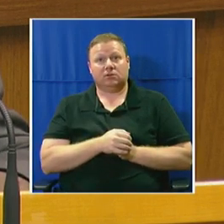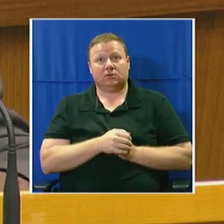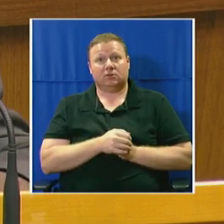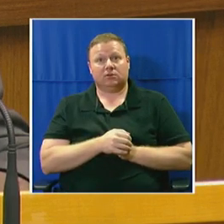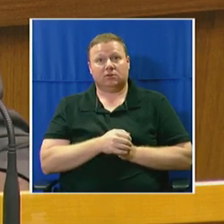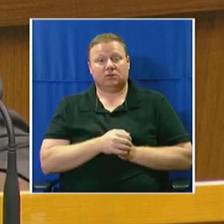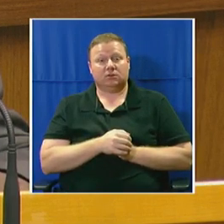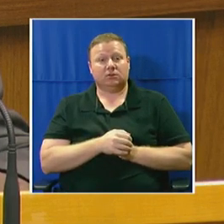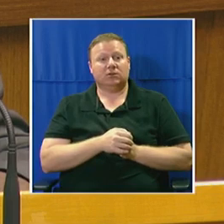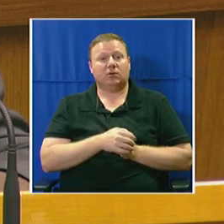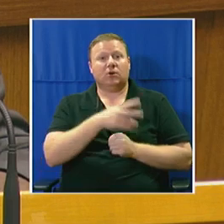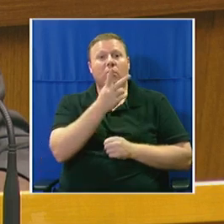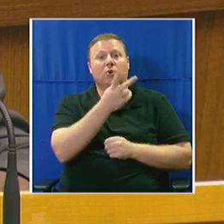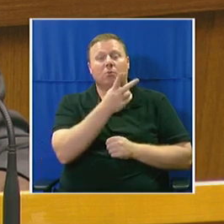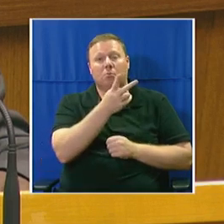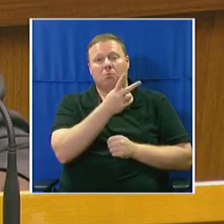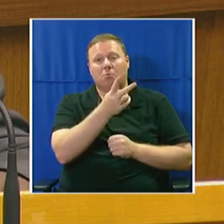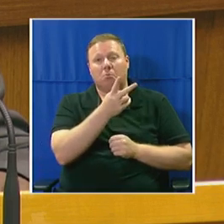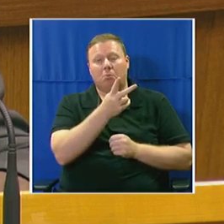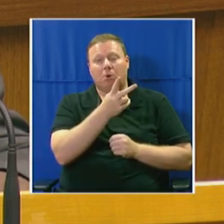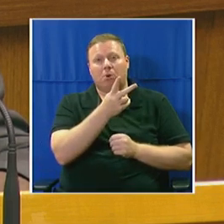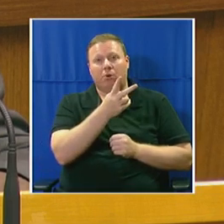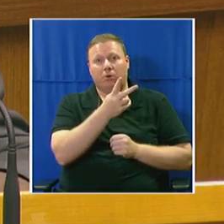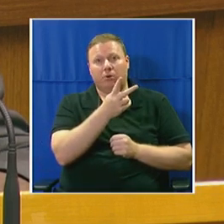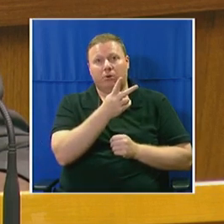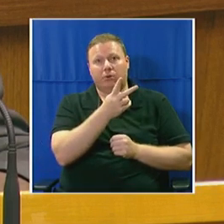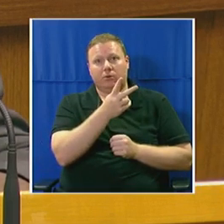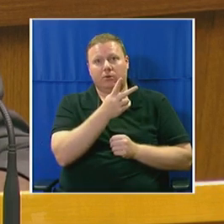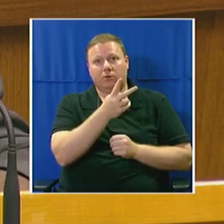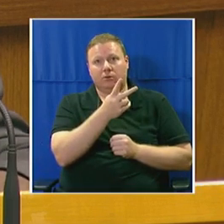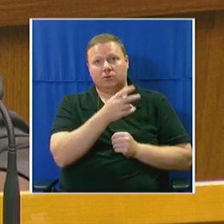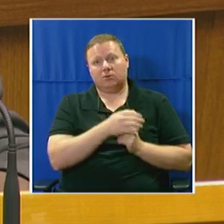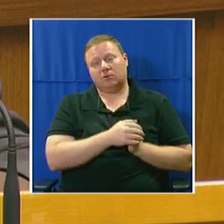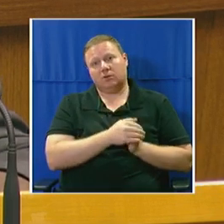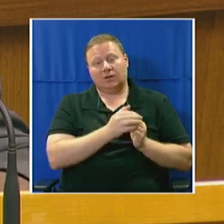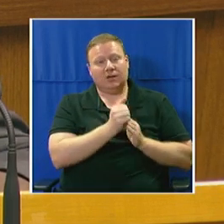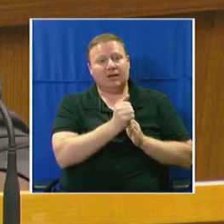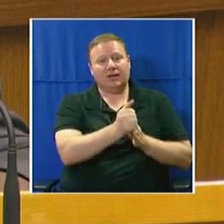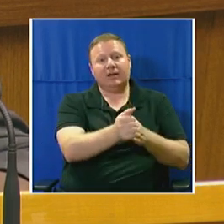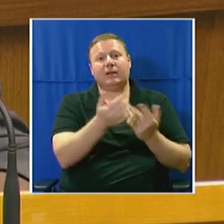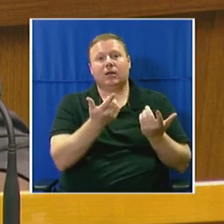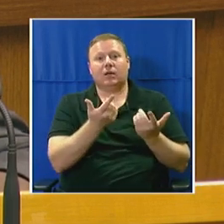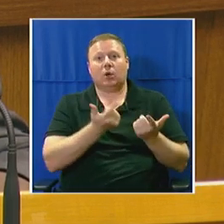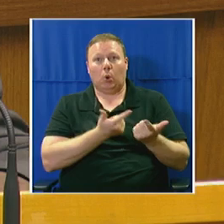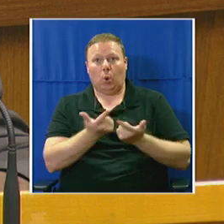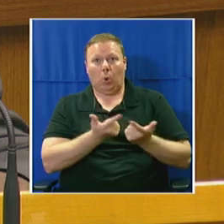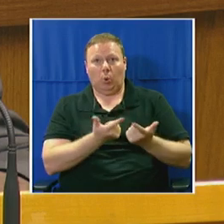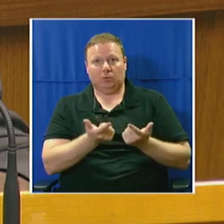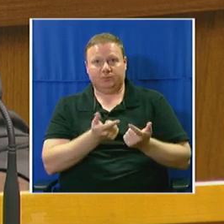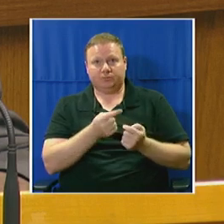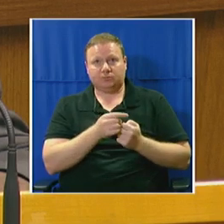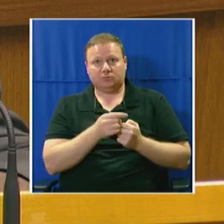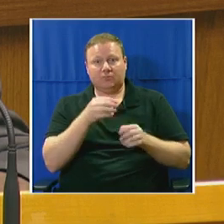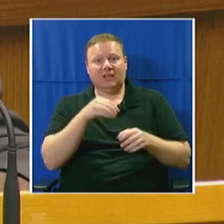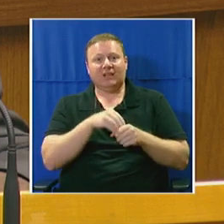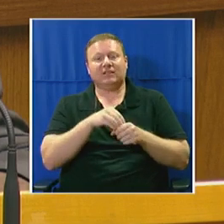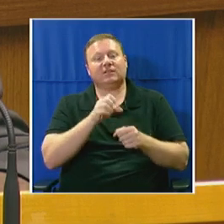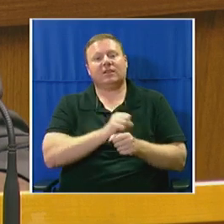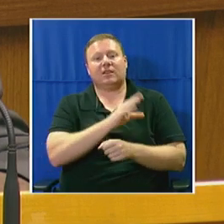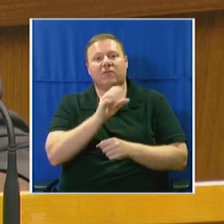Advocates pre uh that these two Advocates previously held our public offices situate at